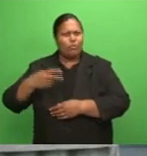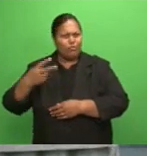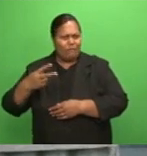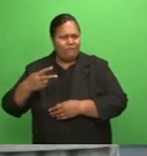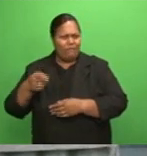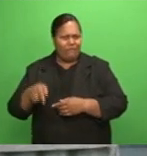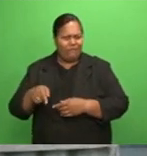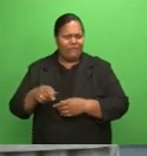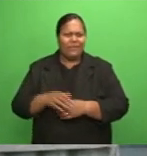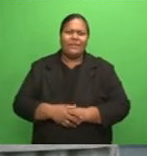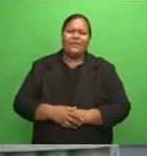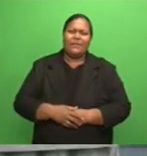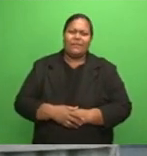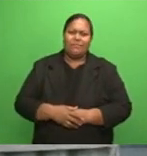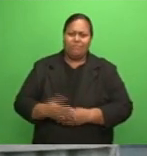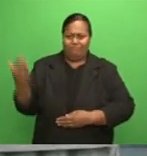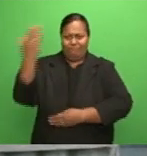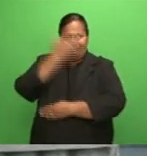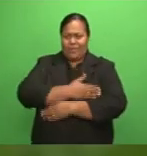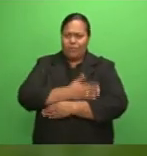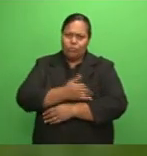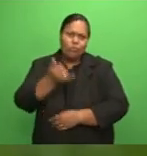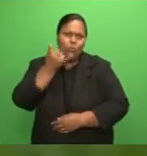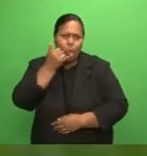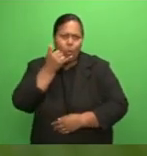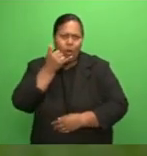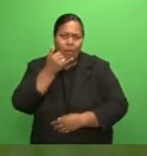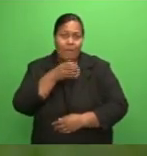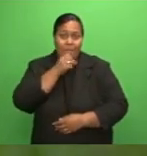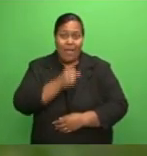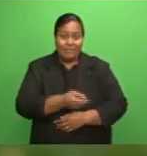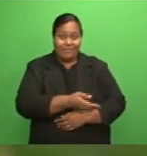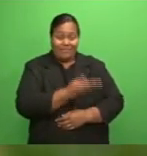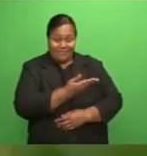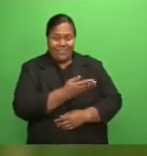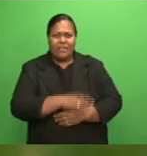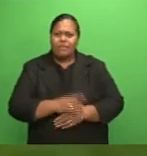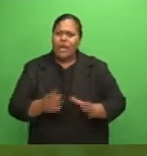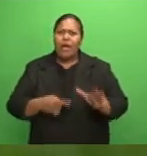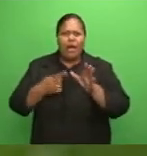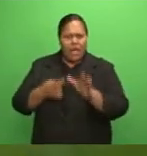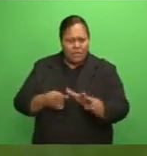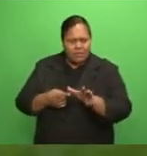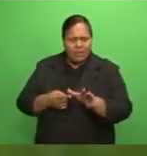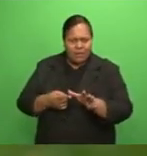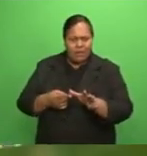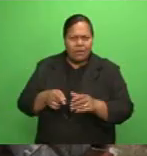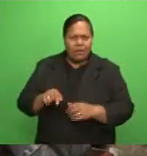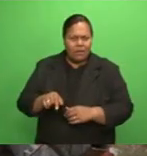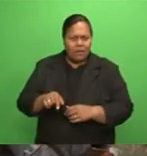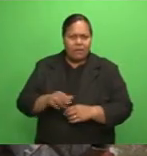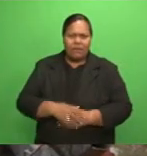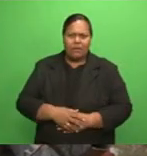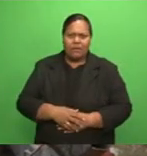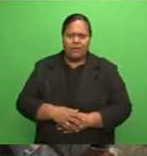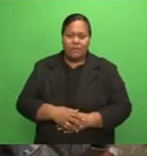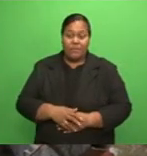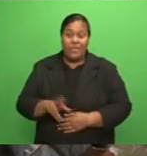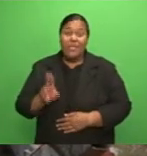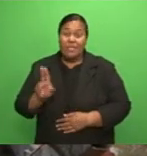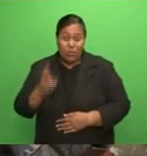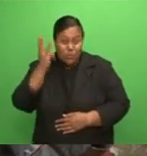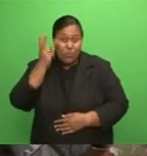12 past 11 p.m., she made a call to me. I just answered the call in a seconds, and